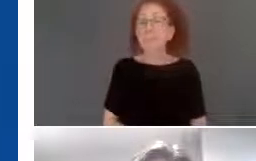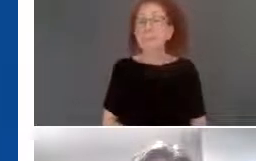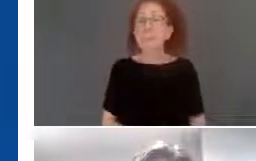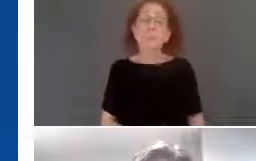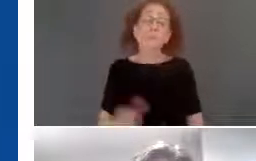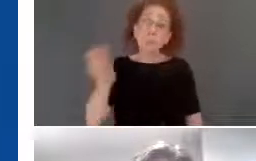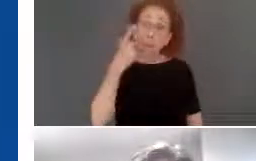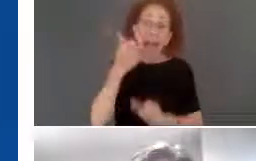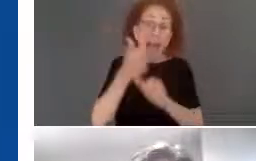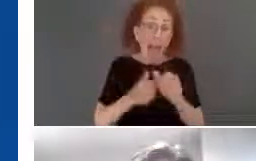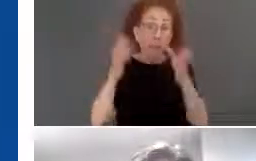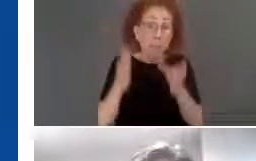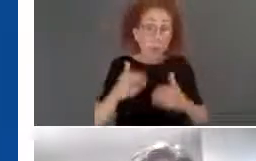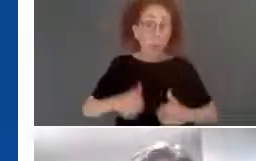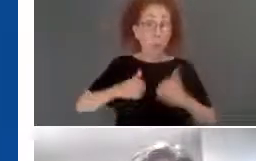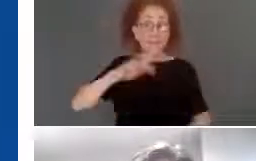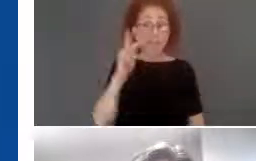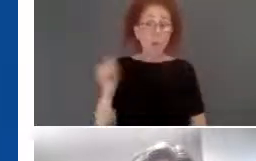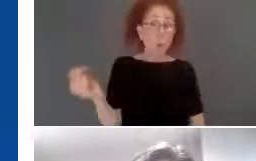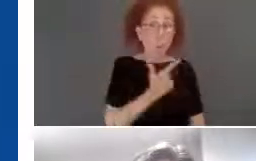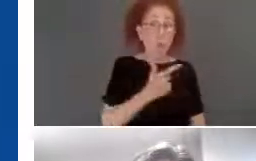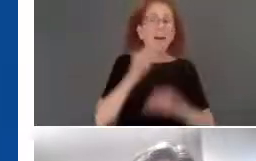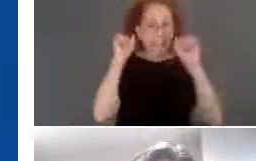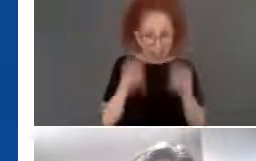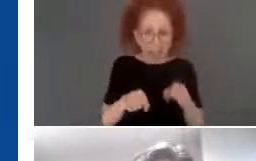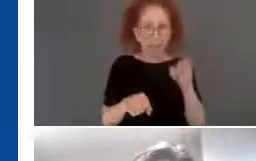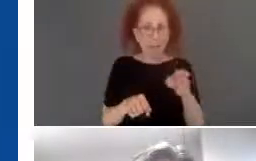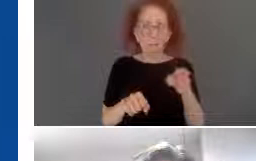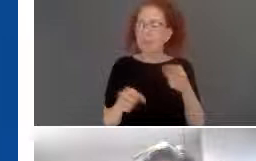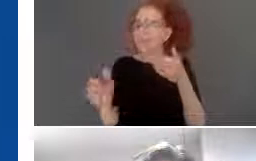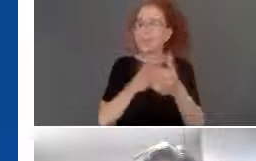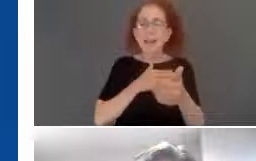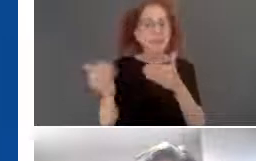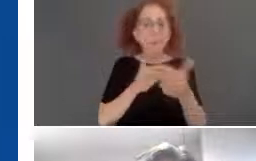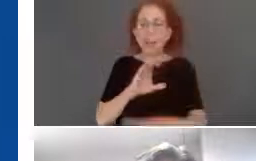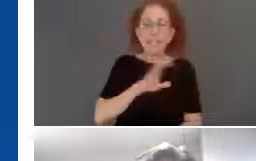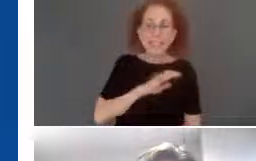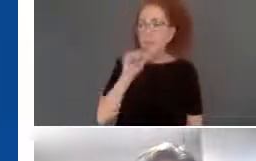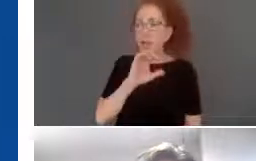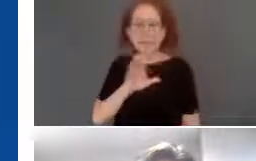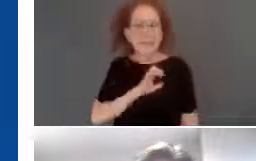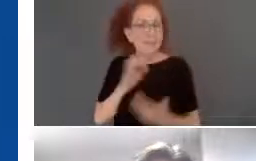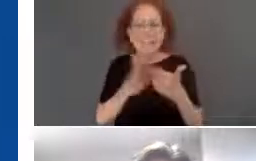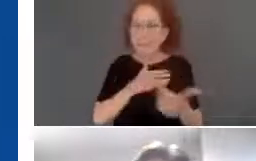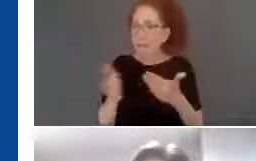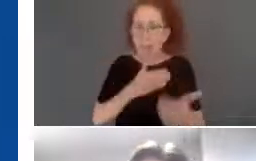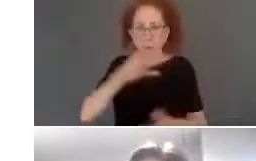every Philadelphian is eligible regardless of immigration status. Next slide.